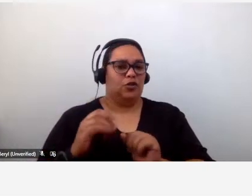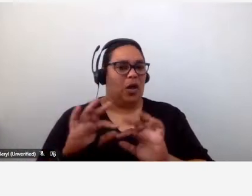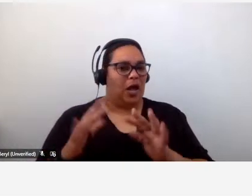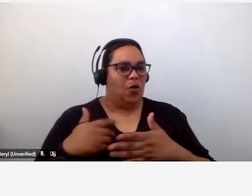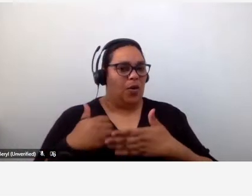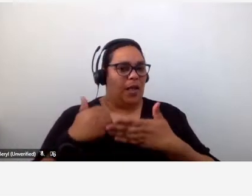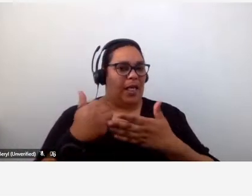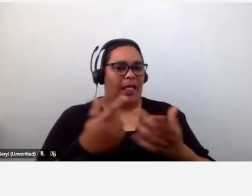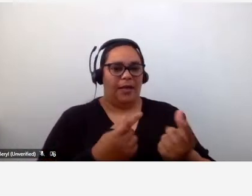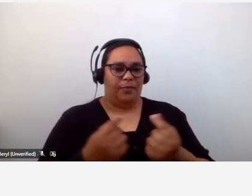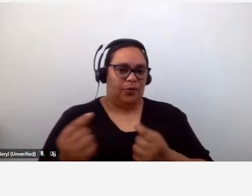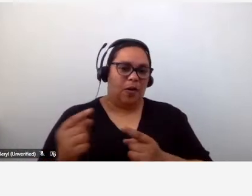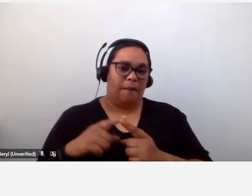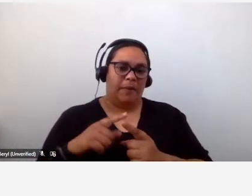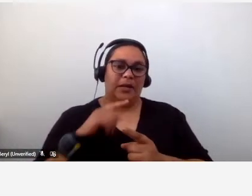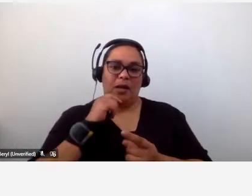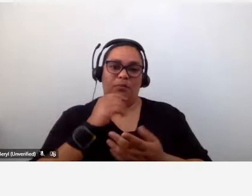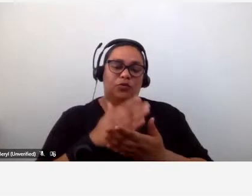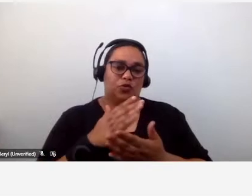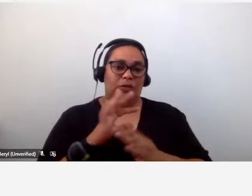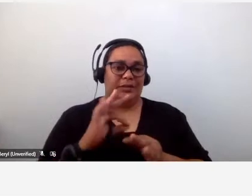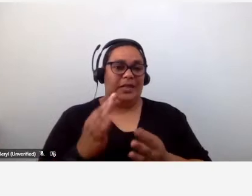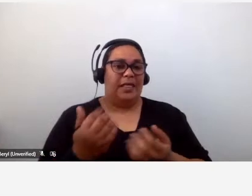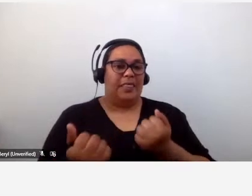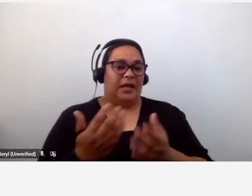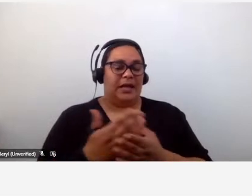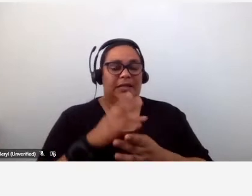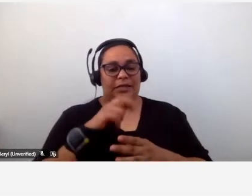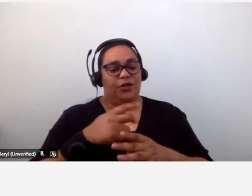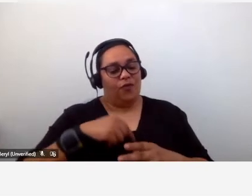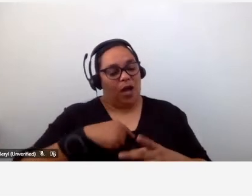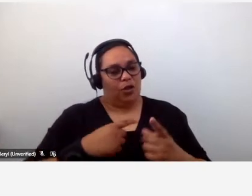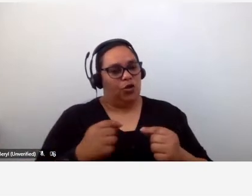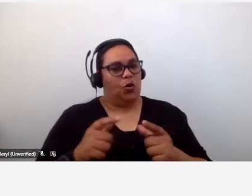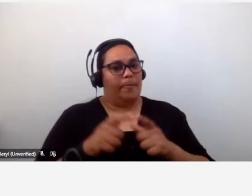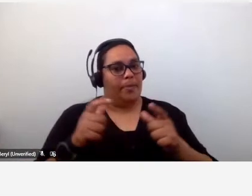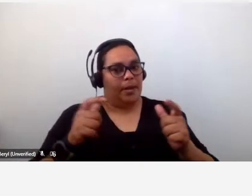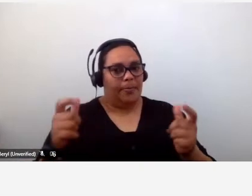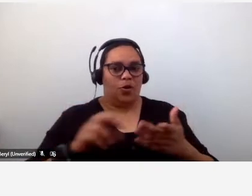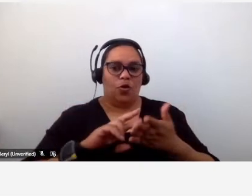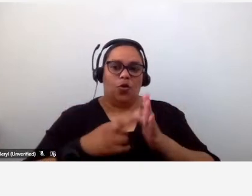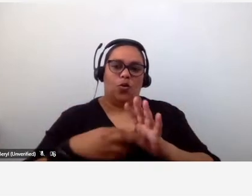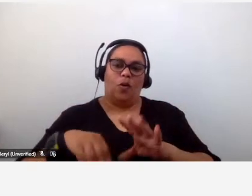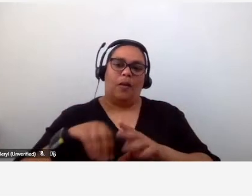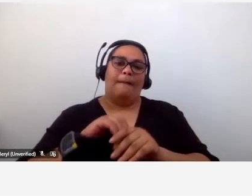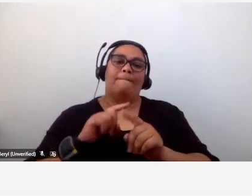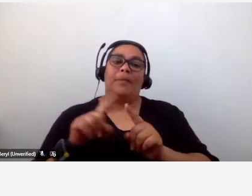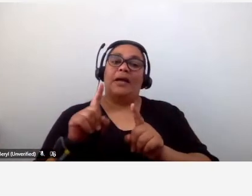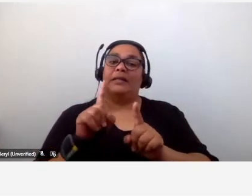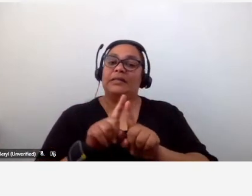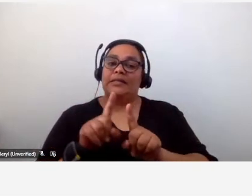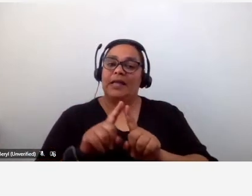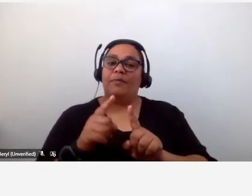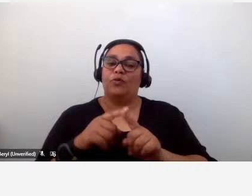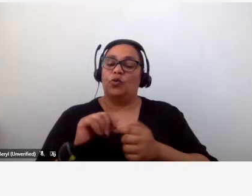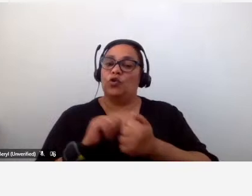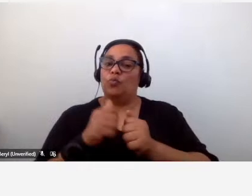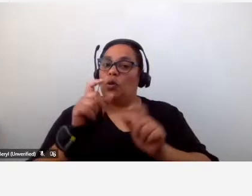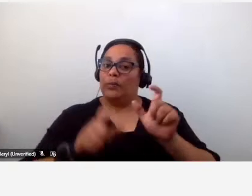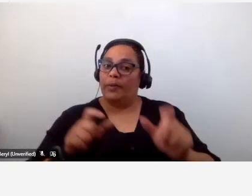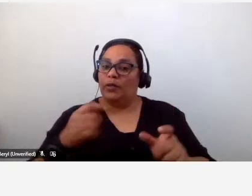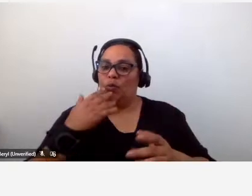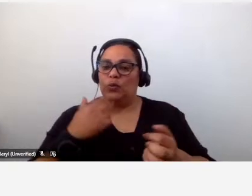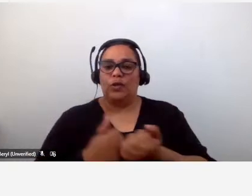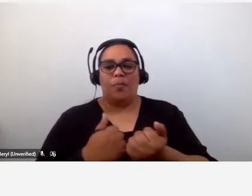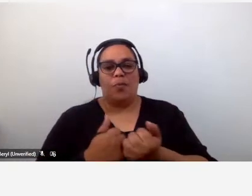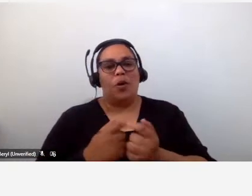them with that? So I certainly think there's a case to be made for us to play a bigger role in that. And similar goes for athletes being supported.